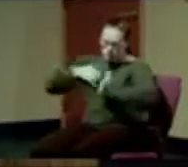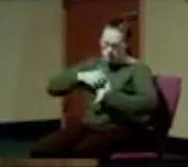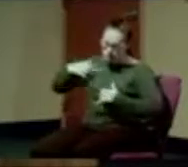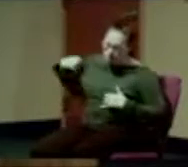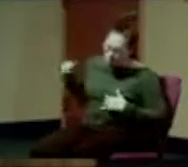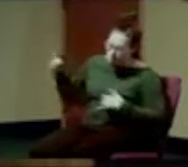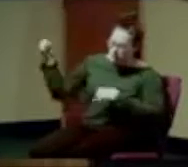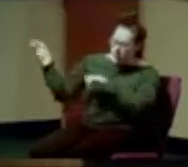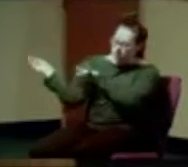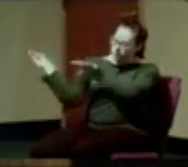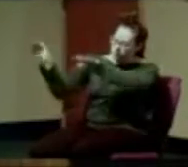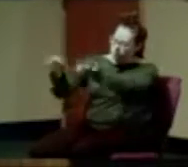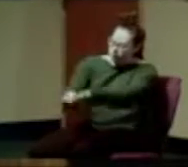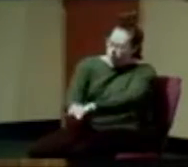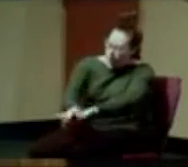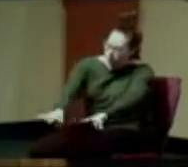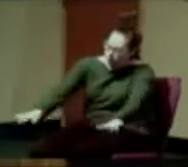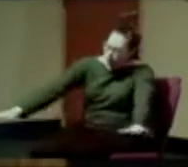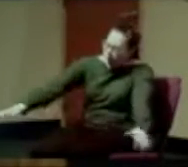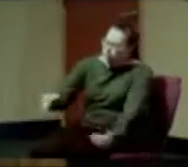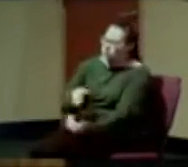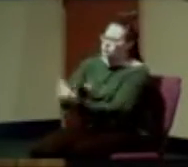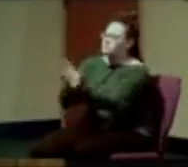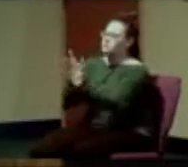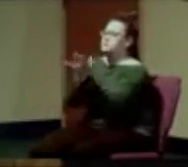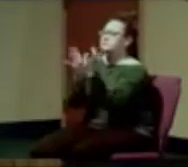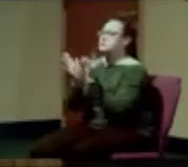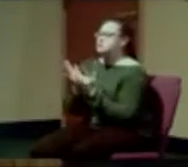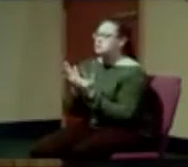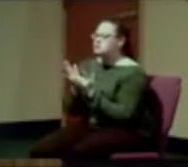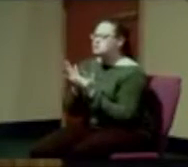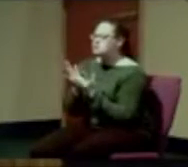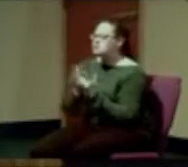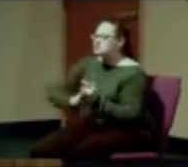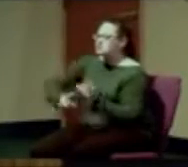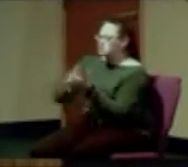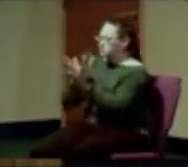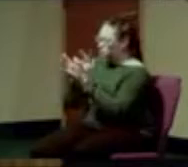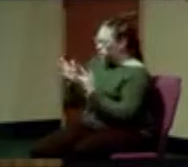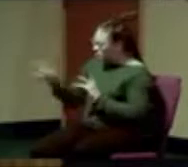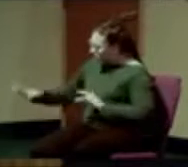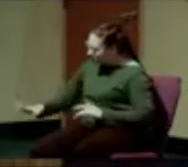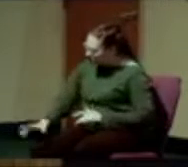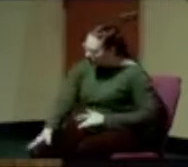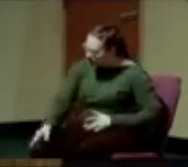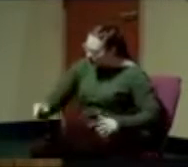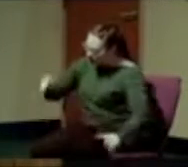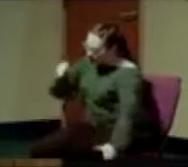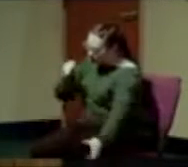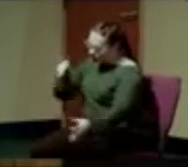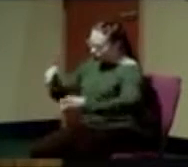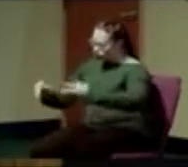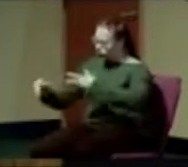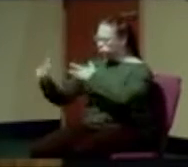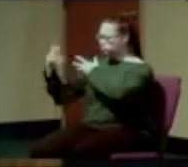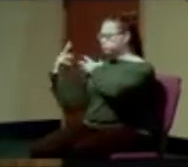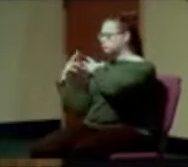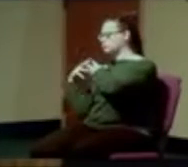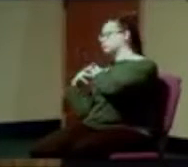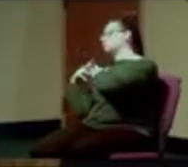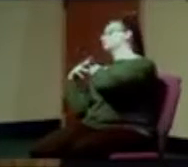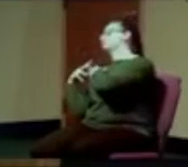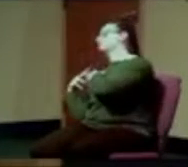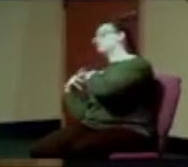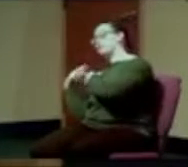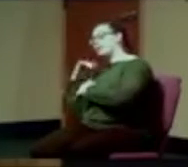vest are laid before Jesus. And Jesus picks them up and he bears them. He wears our shame